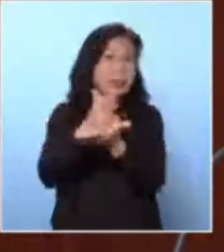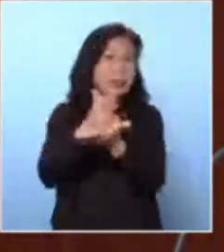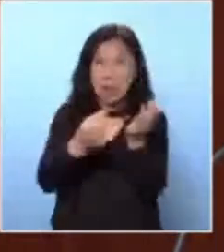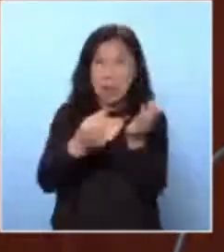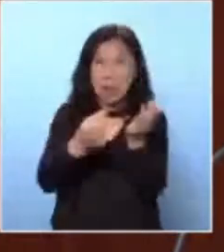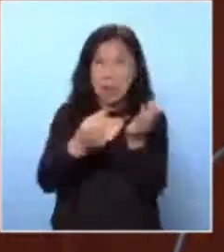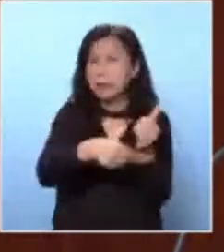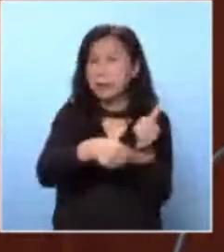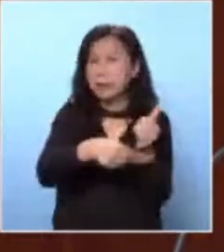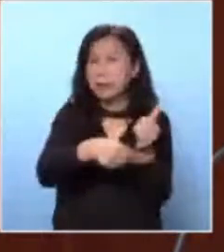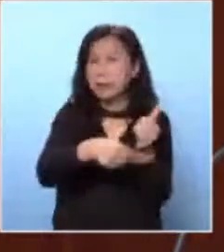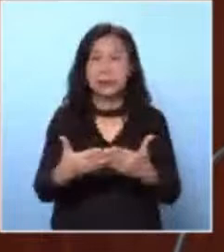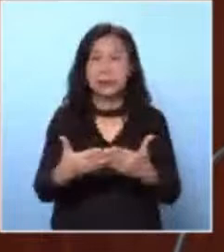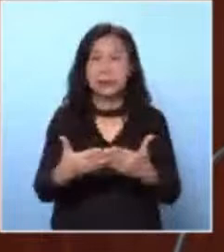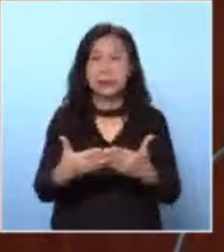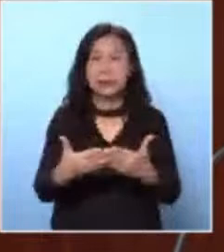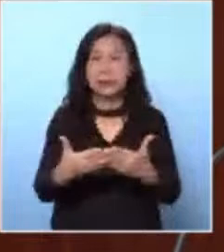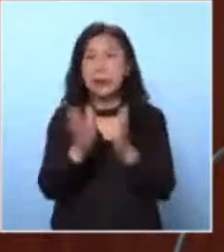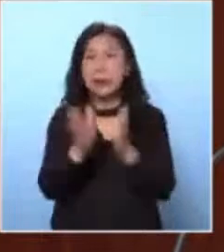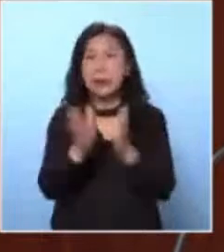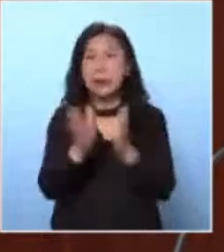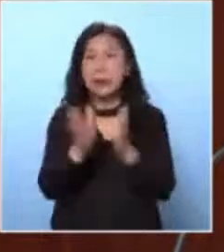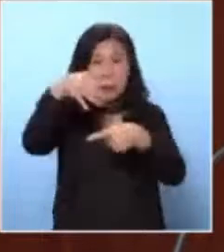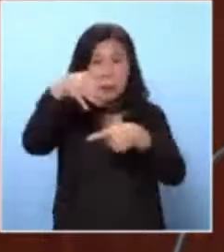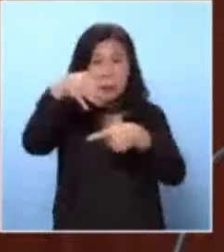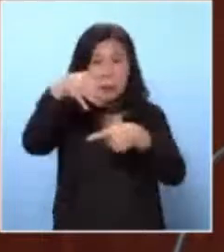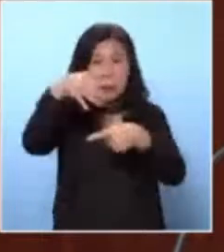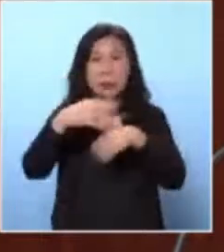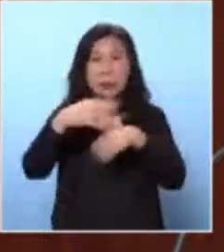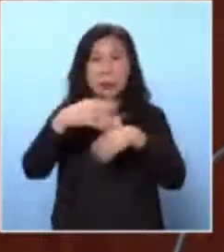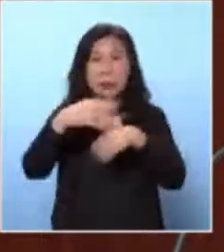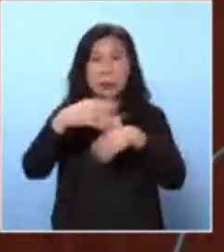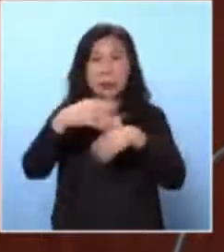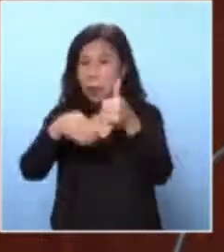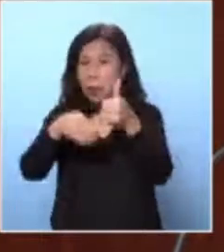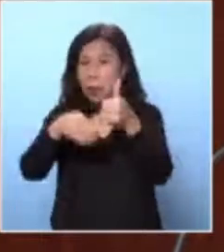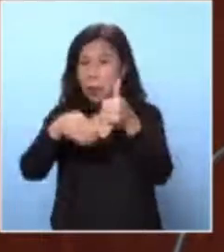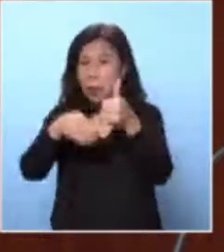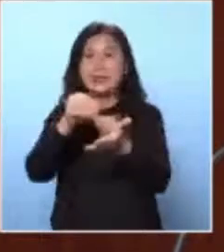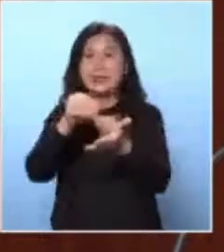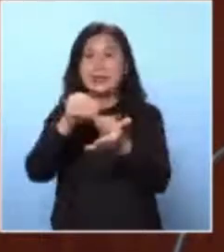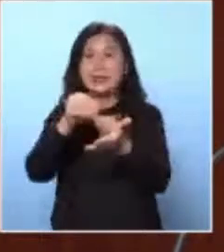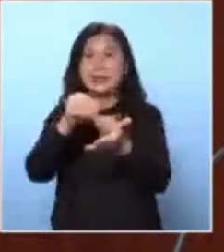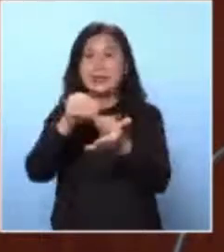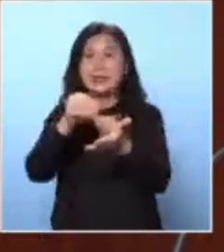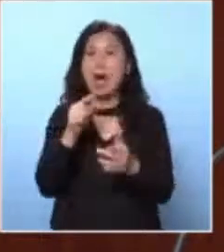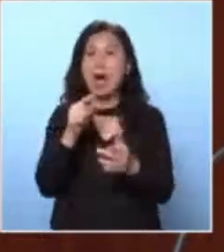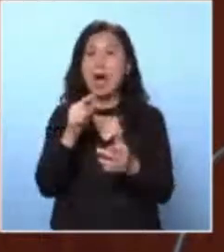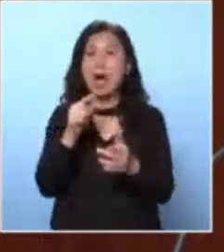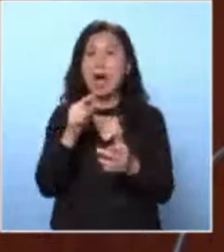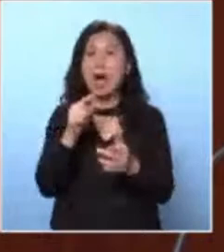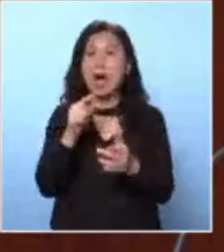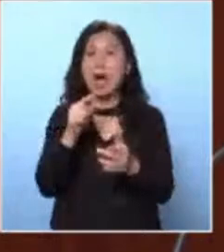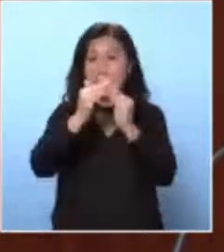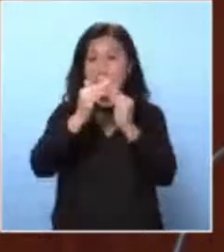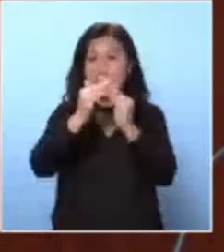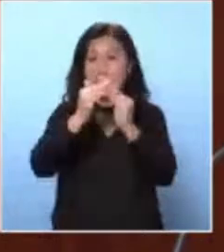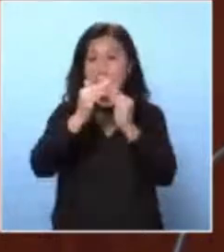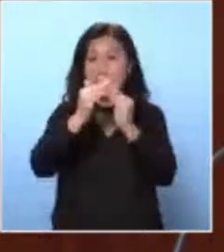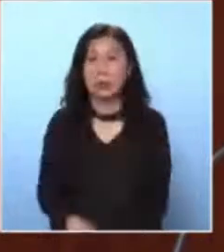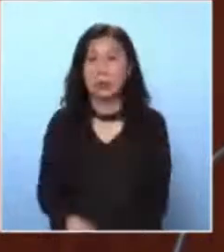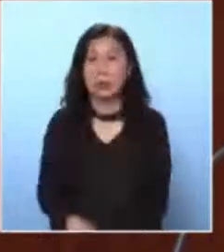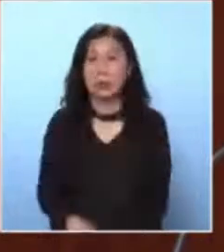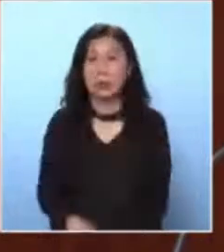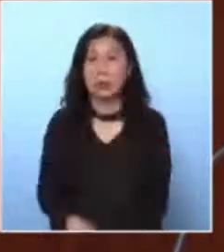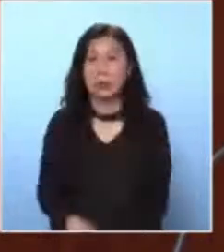dental services at places near Hong Kong, for example, Shenzhen. And 3. Making optimal use of